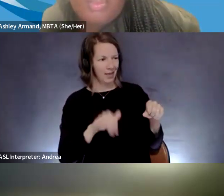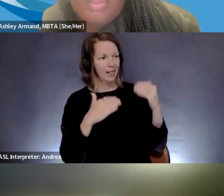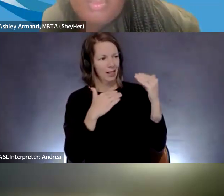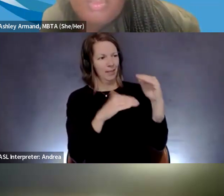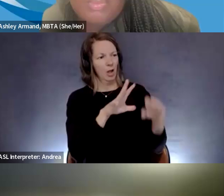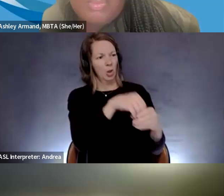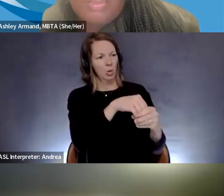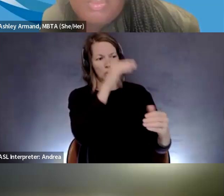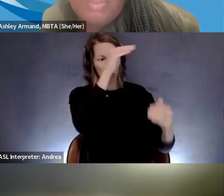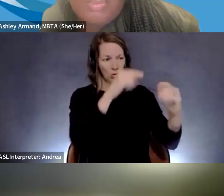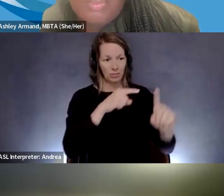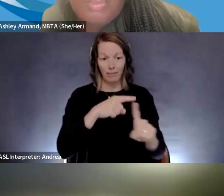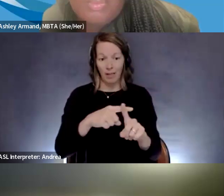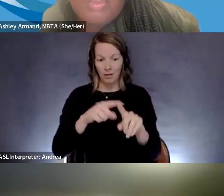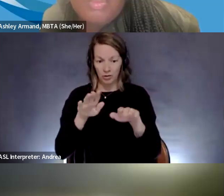includes adults and children.